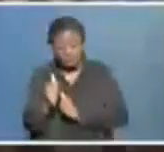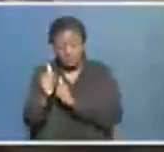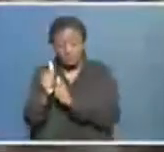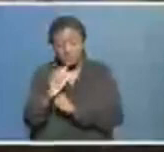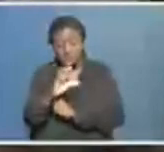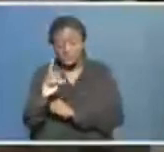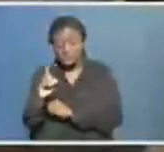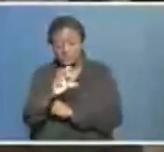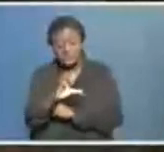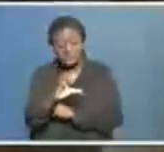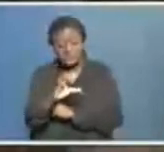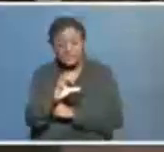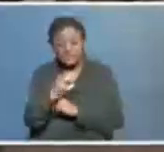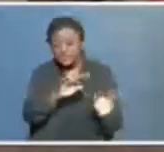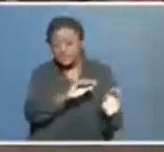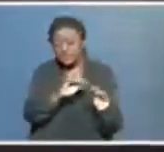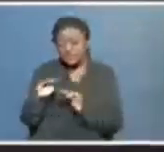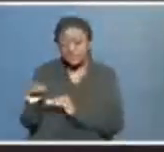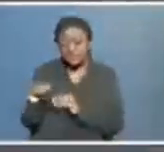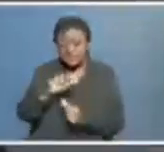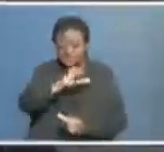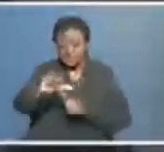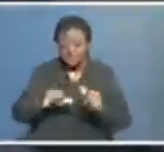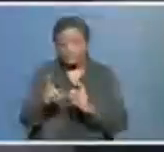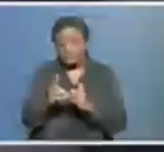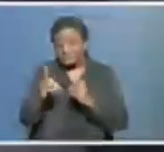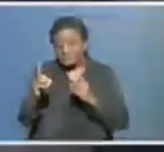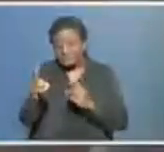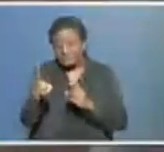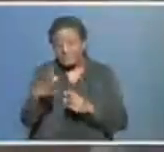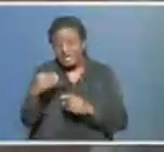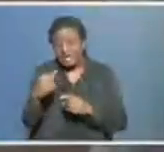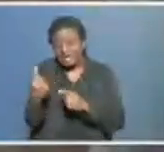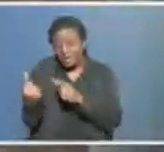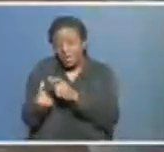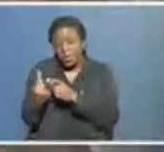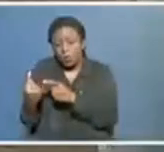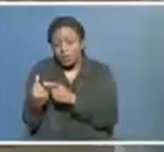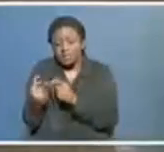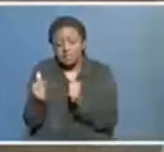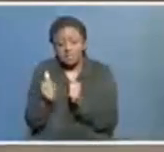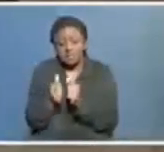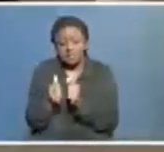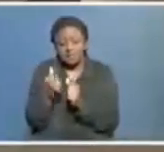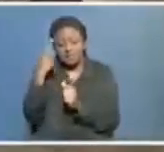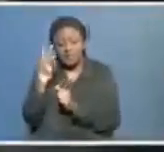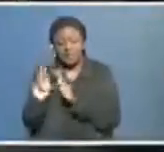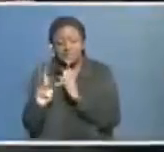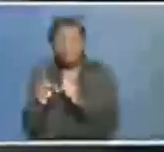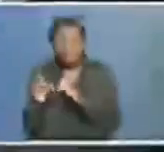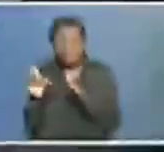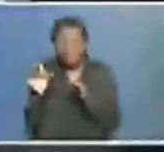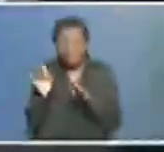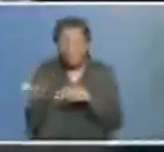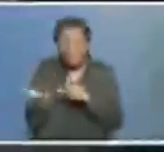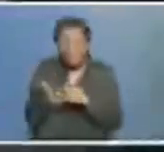social distancing protocols and quarantine for those in close contact with someone infected with the virus, Cooper insists the country must be mindful